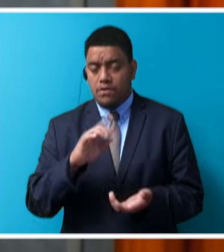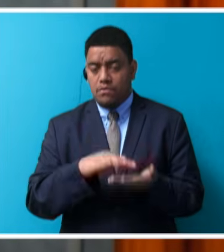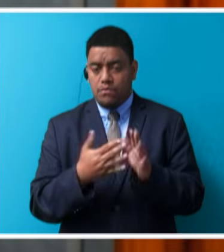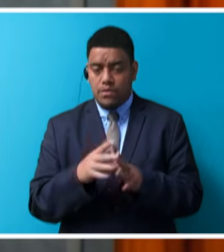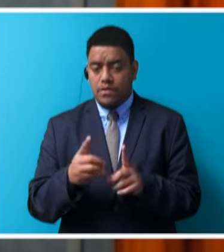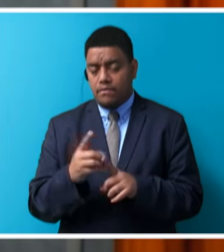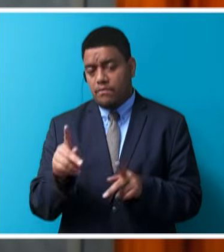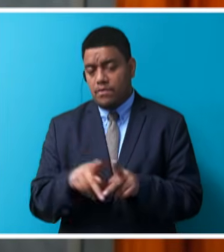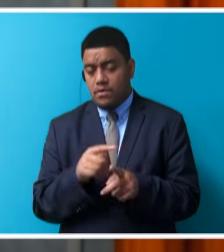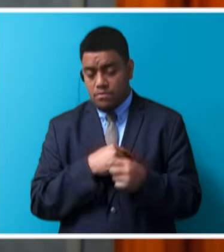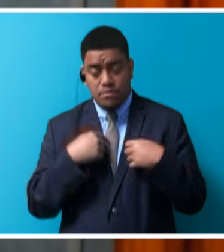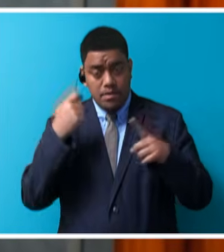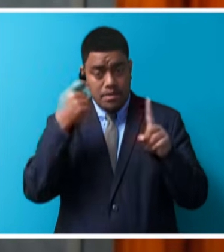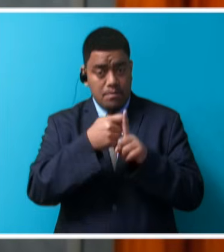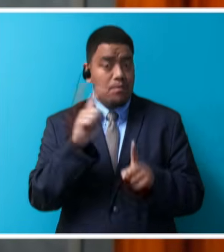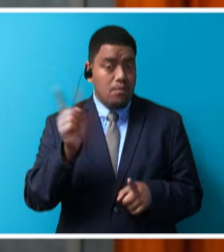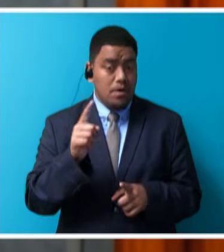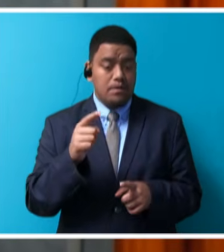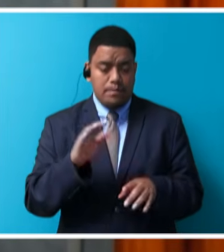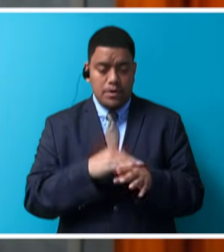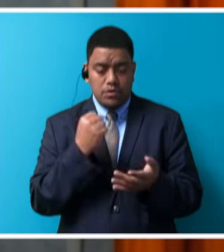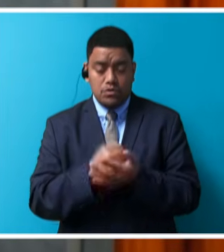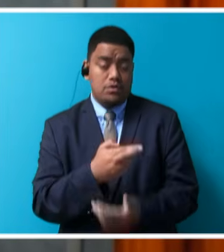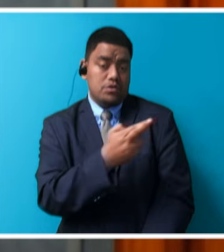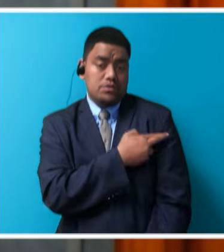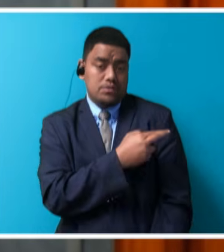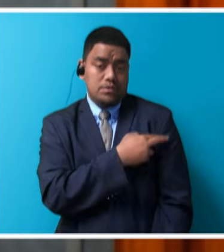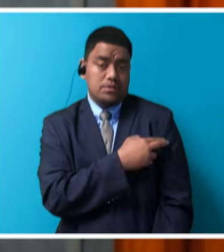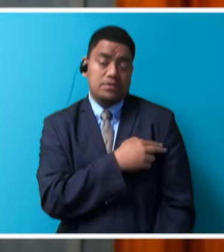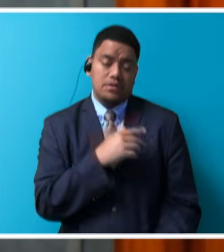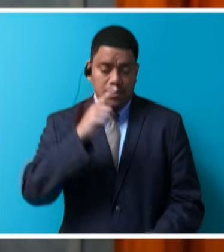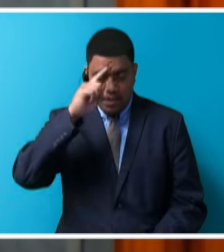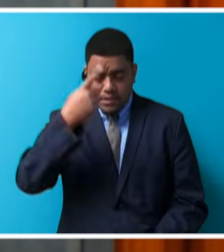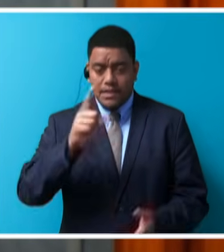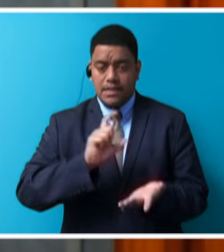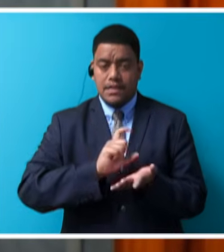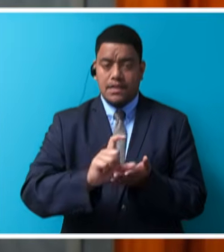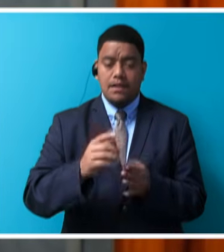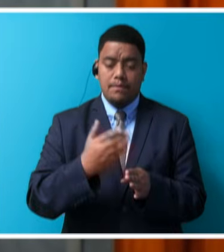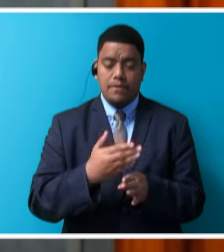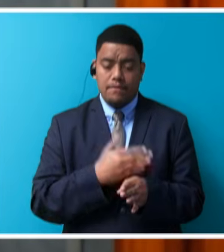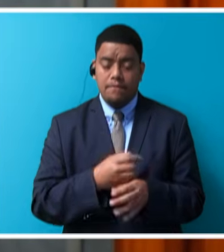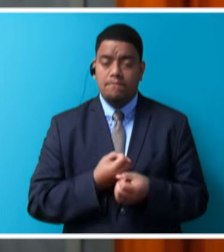Our objective is to ensure that responsibilities are understood before a